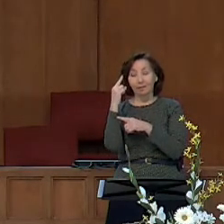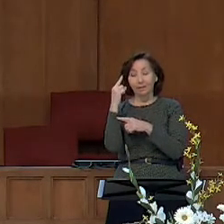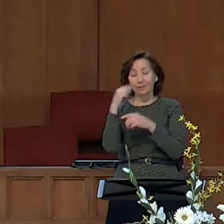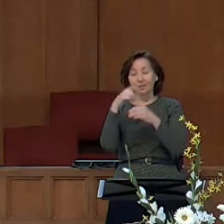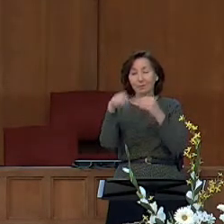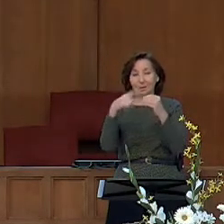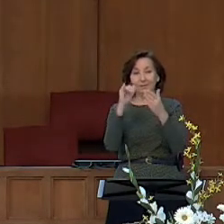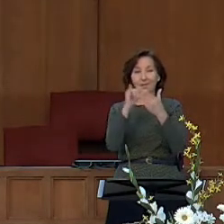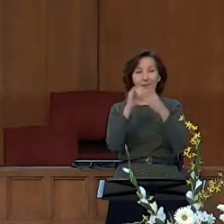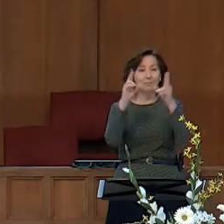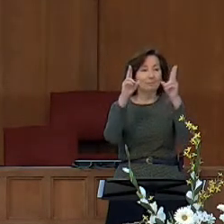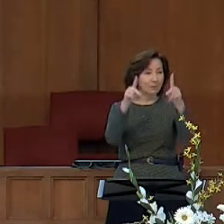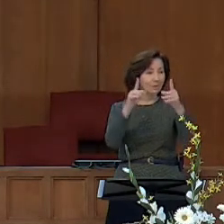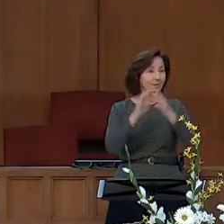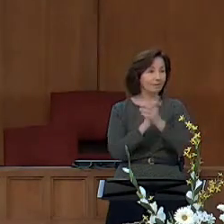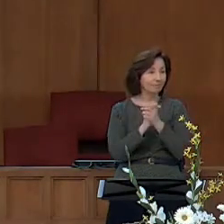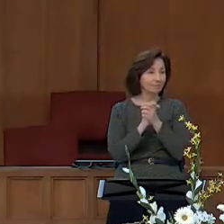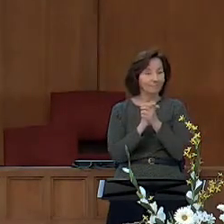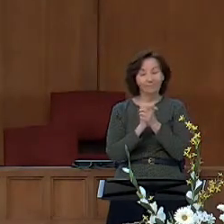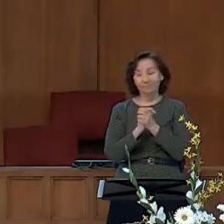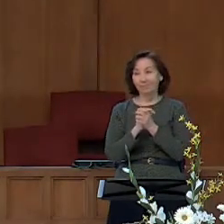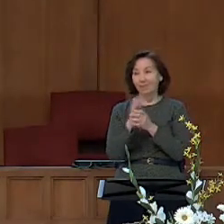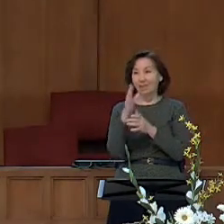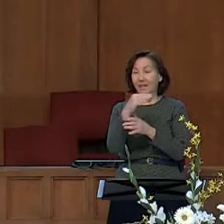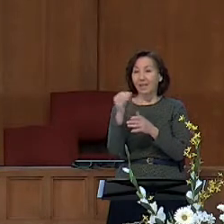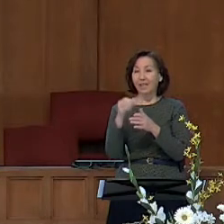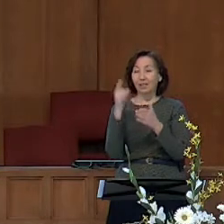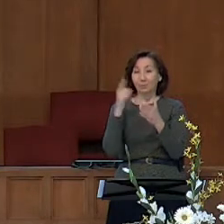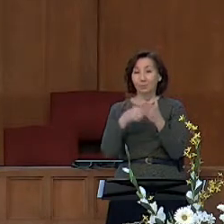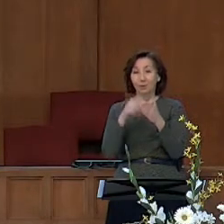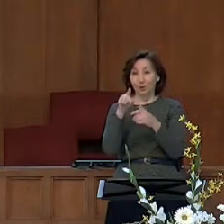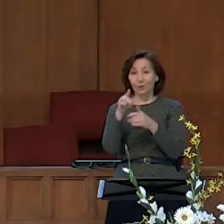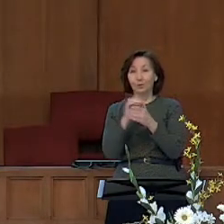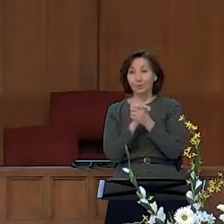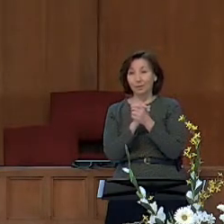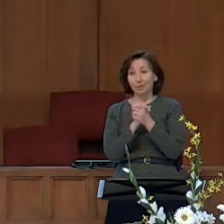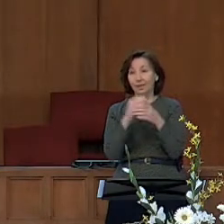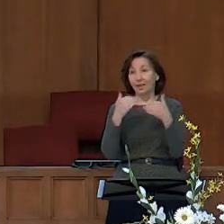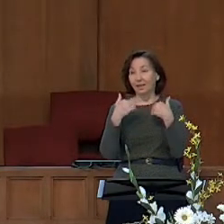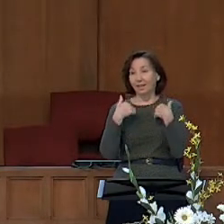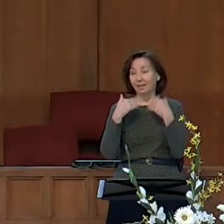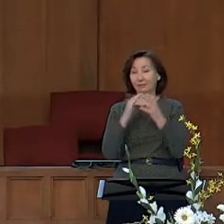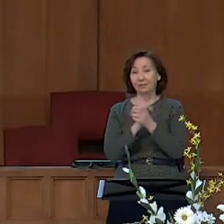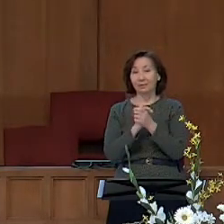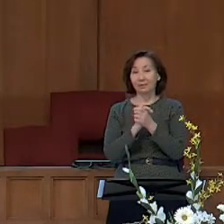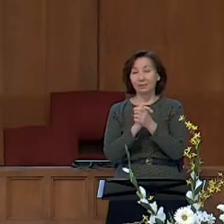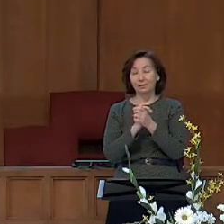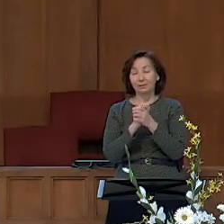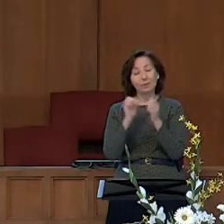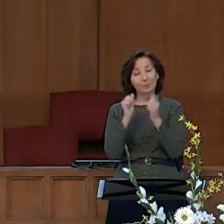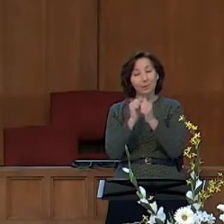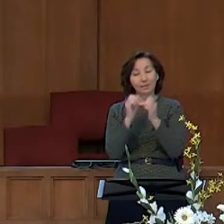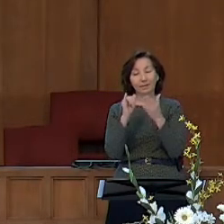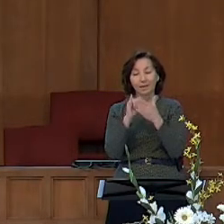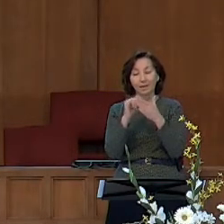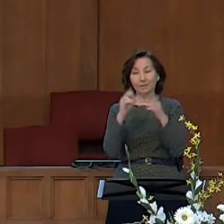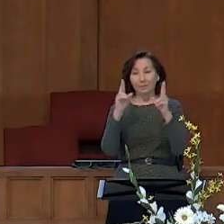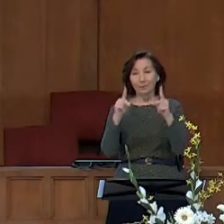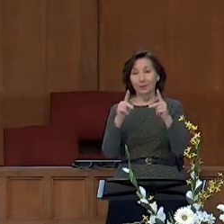the person, and what you have when you're with that person.